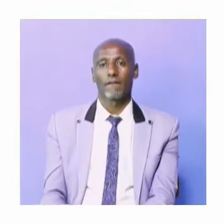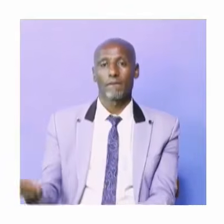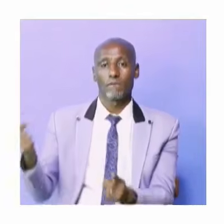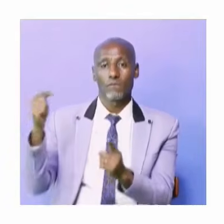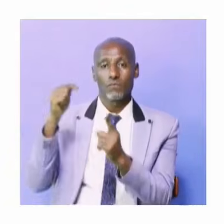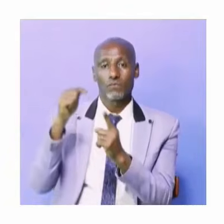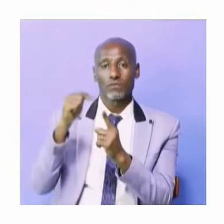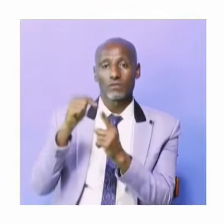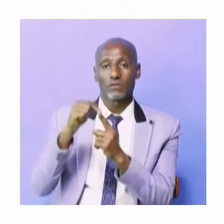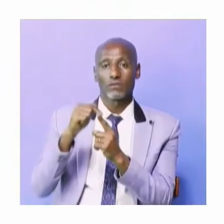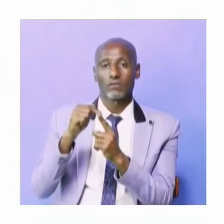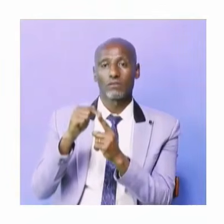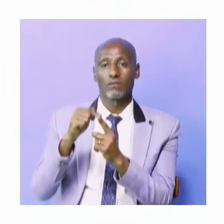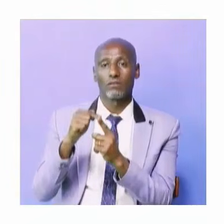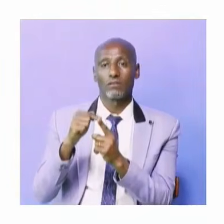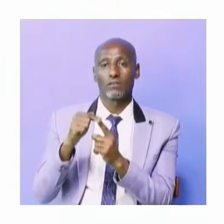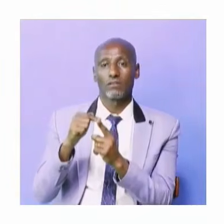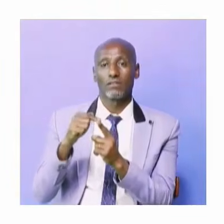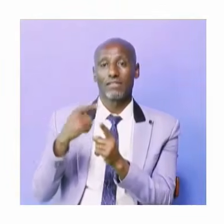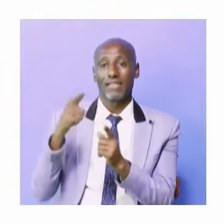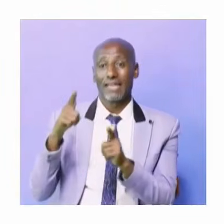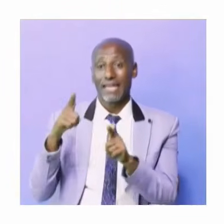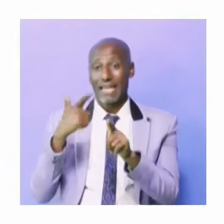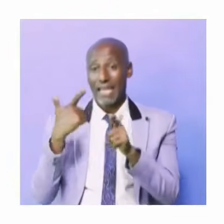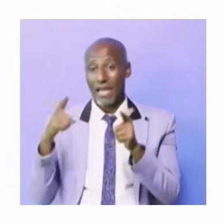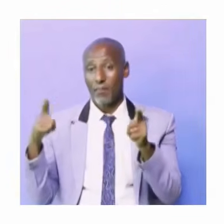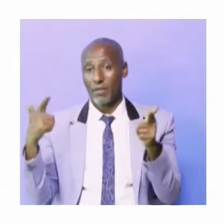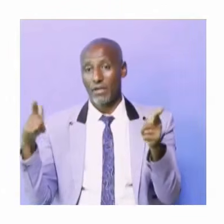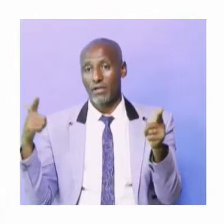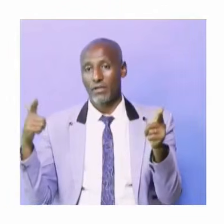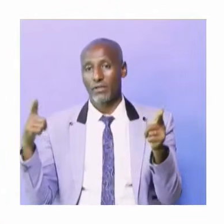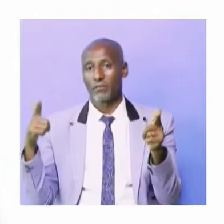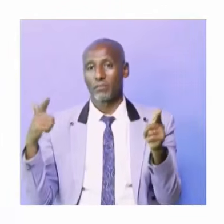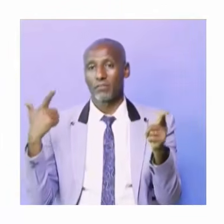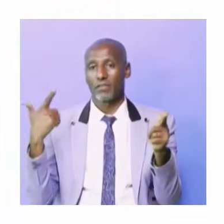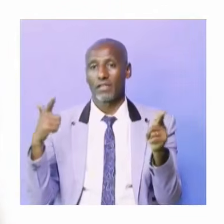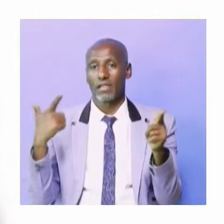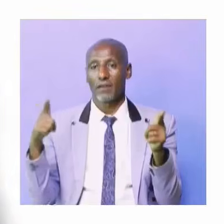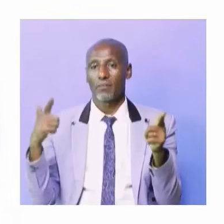to the library